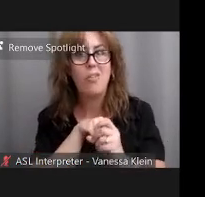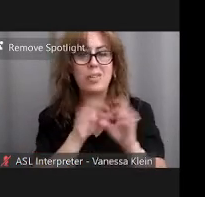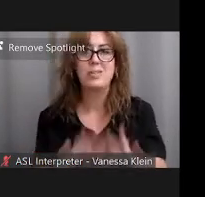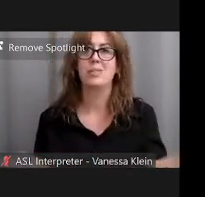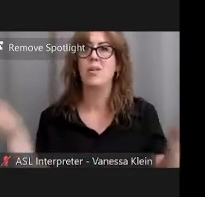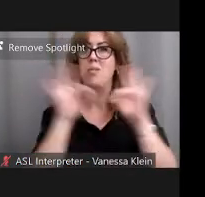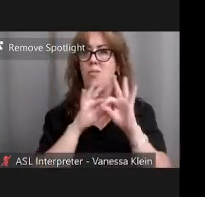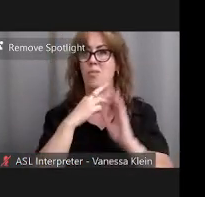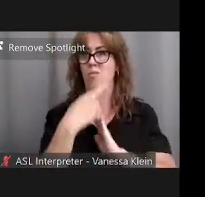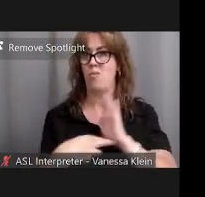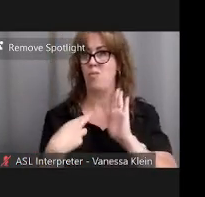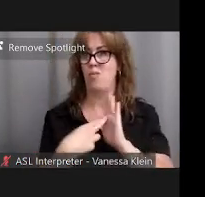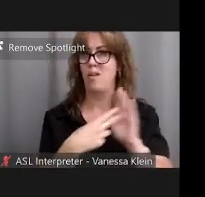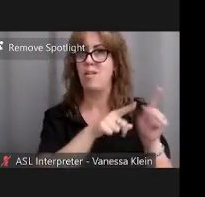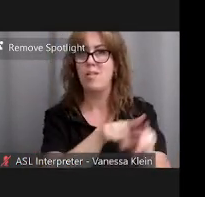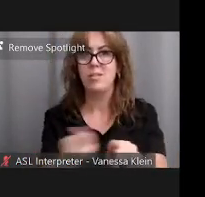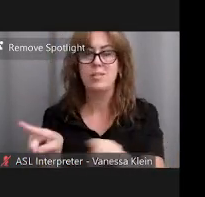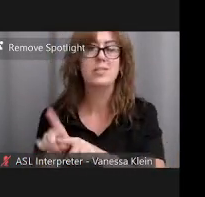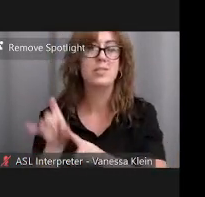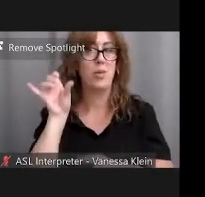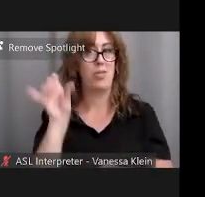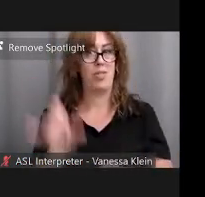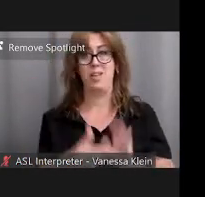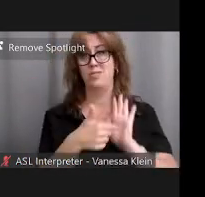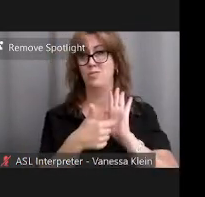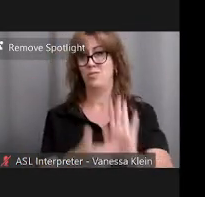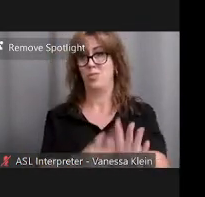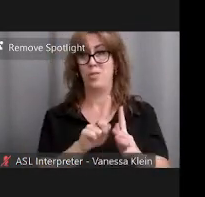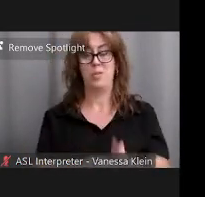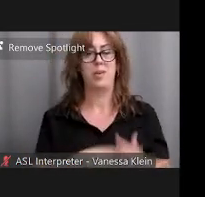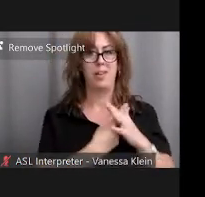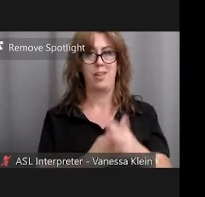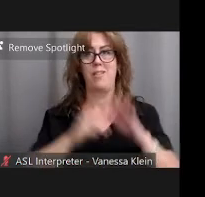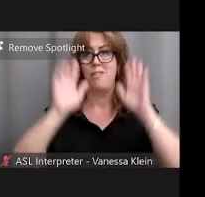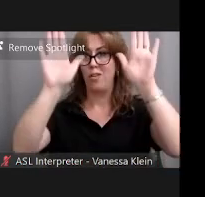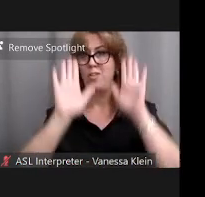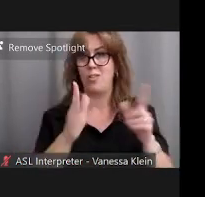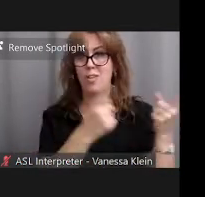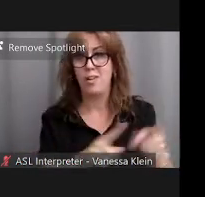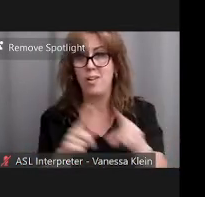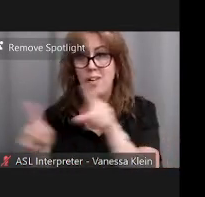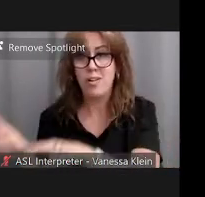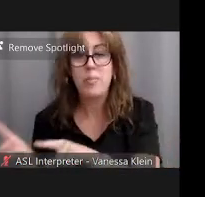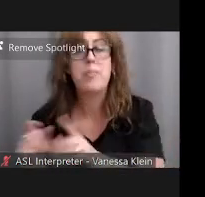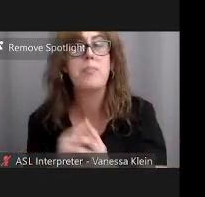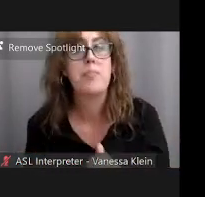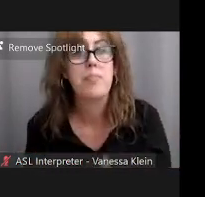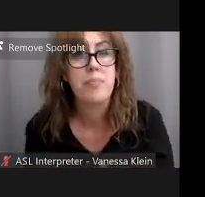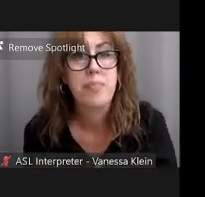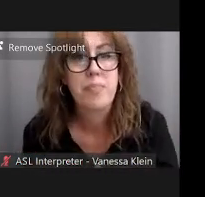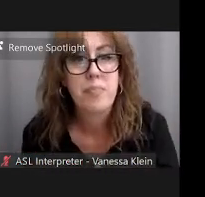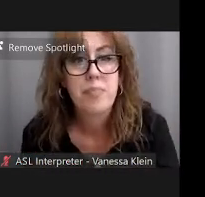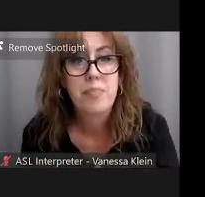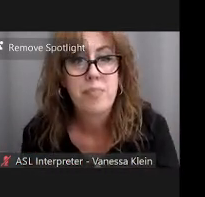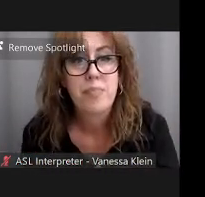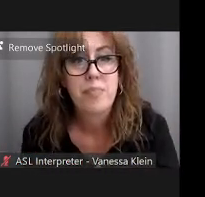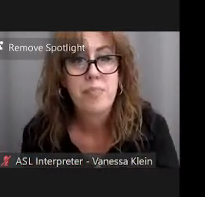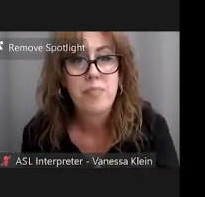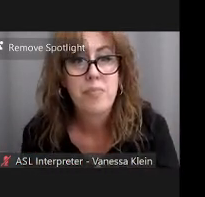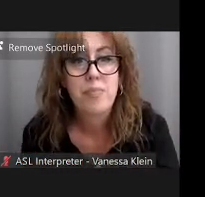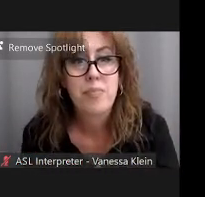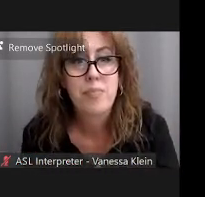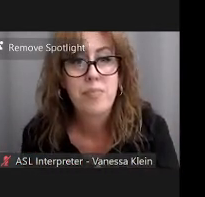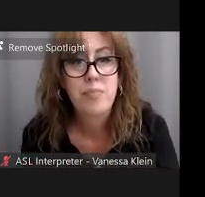it's a harbinger of great things. And theater is inside of these people that will write the